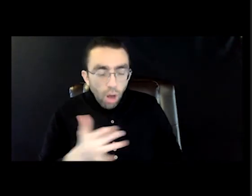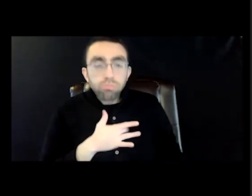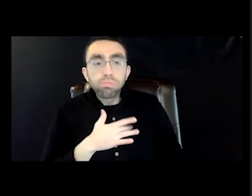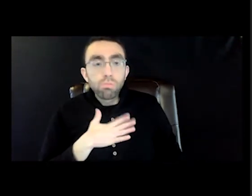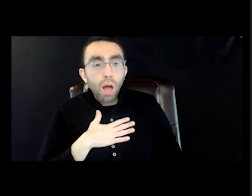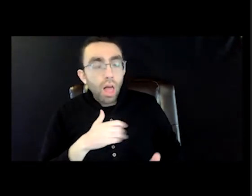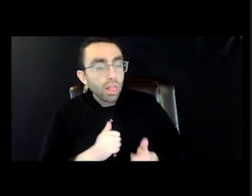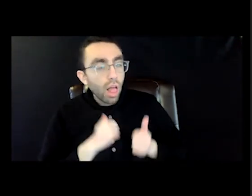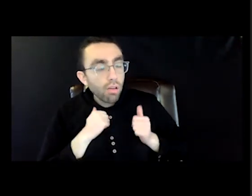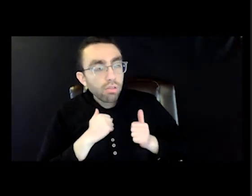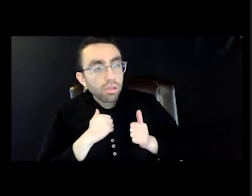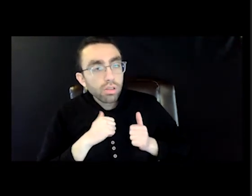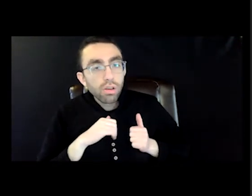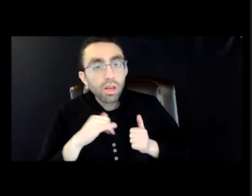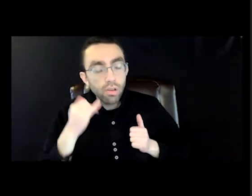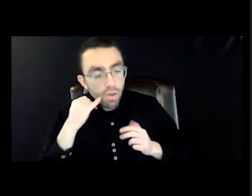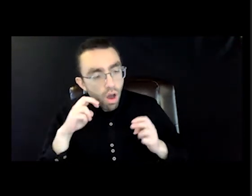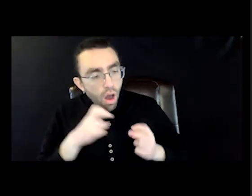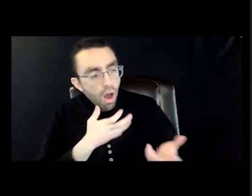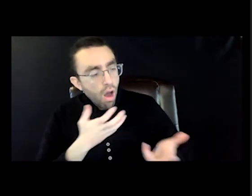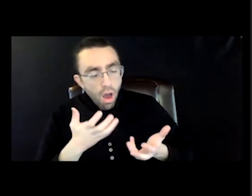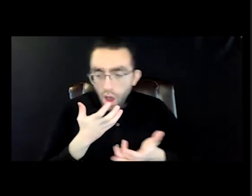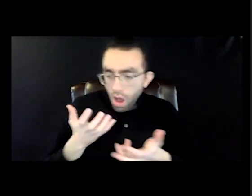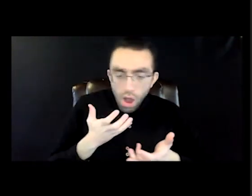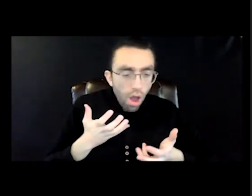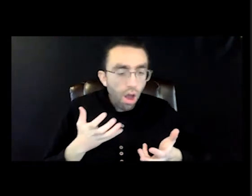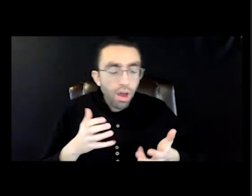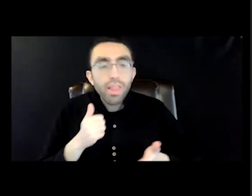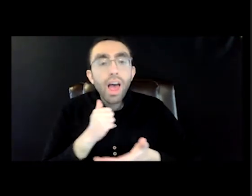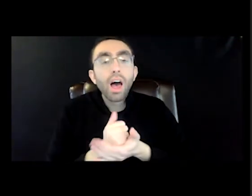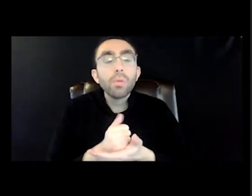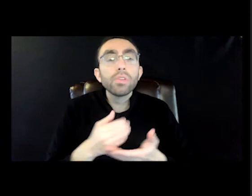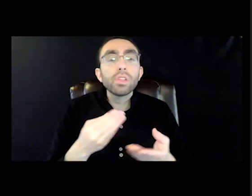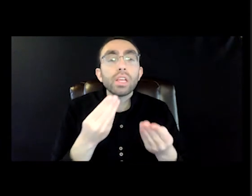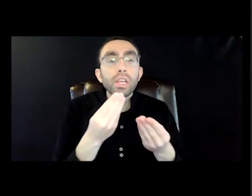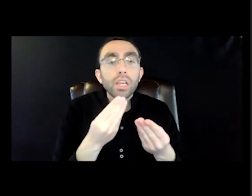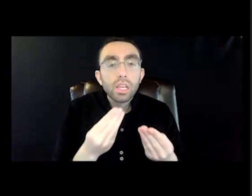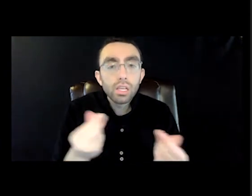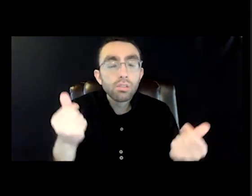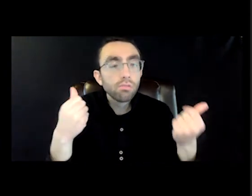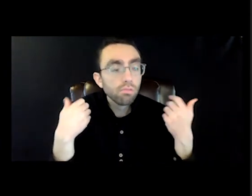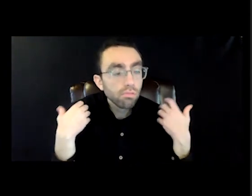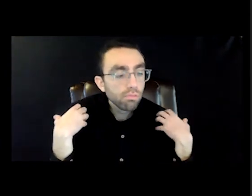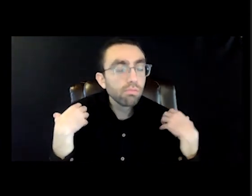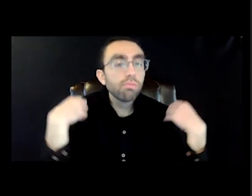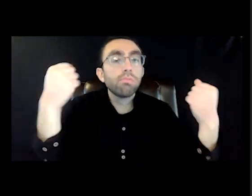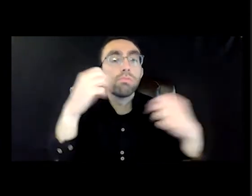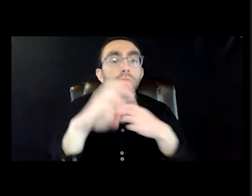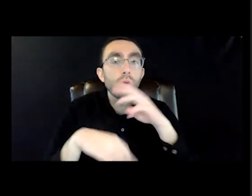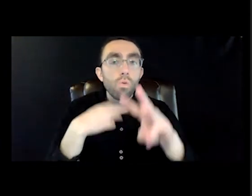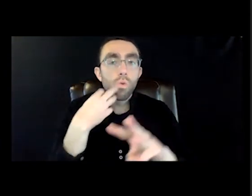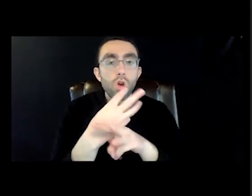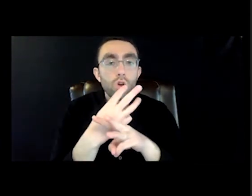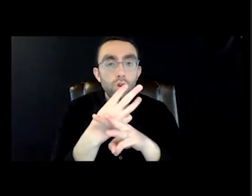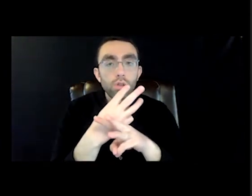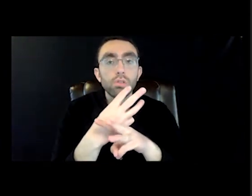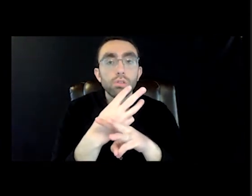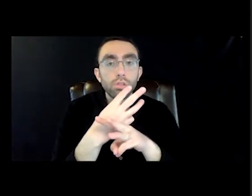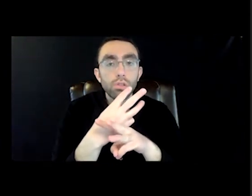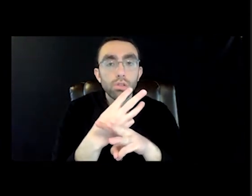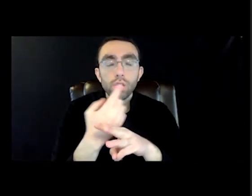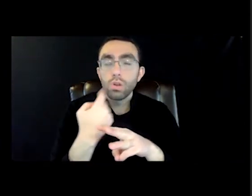other, and also understand that this is a personal crisis to all of us, and show up from a place of solidarity.